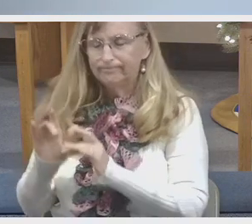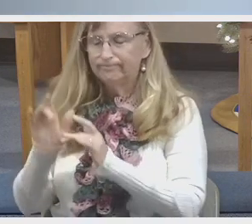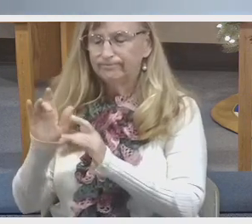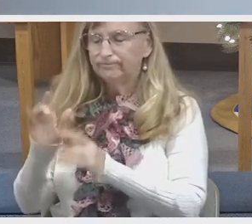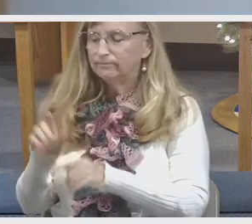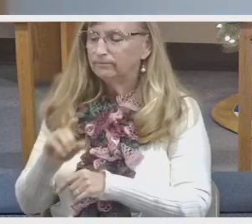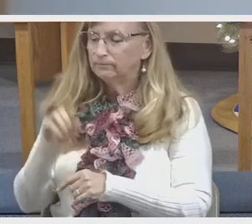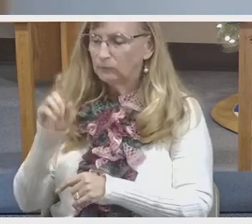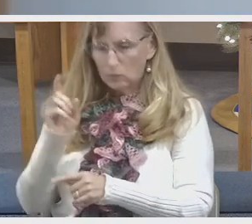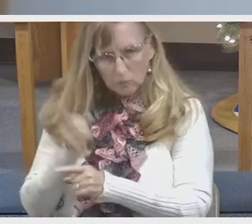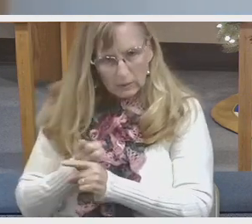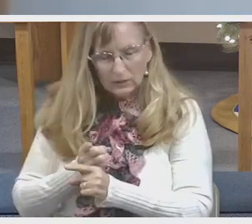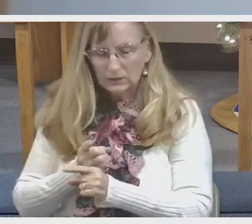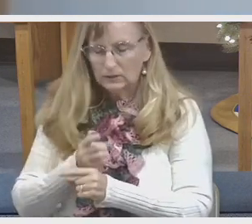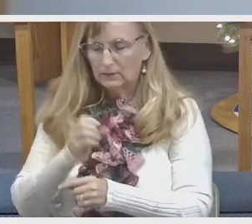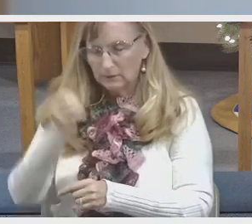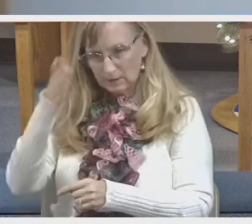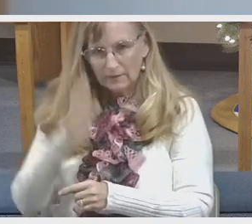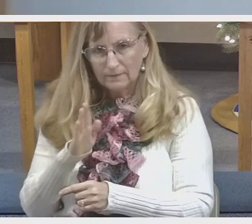Jesus.